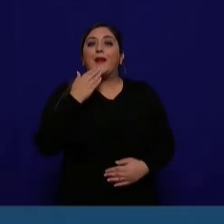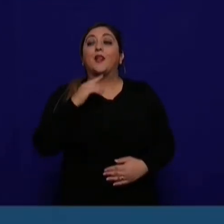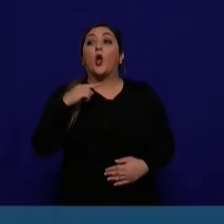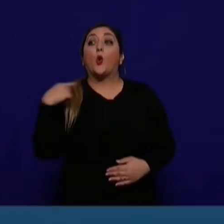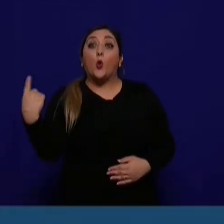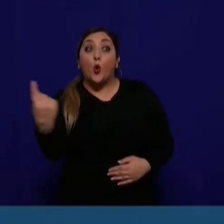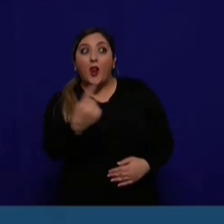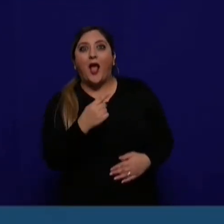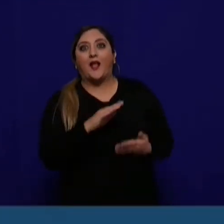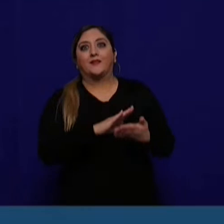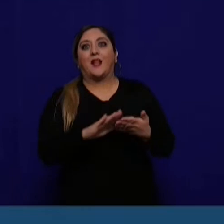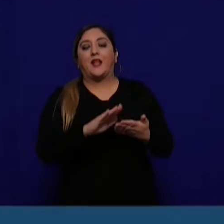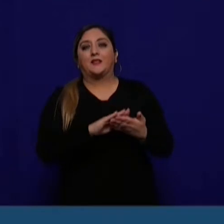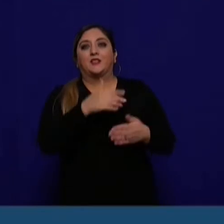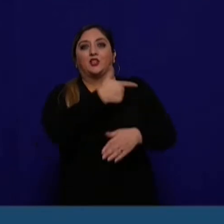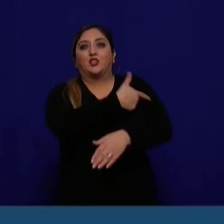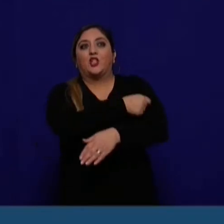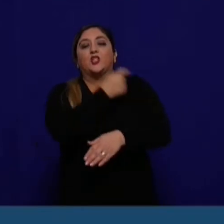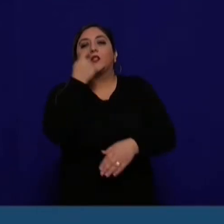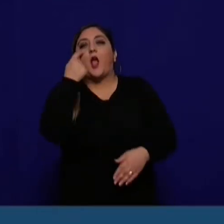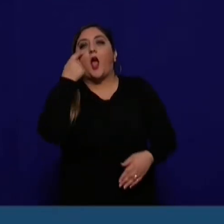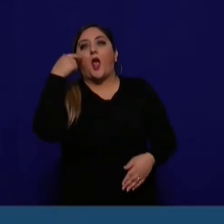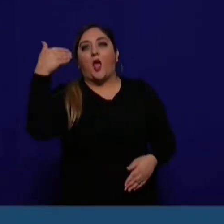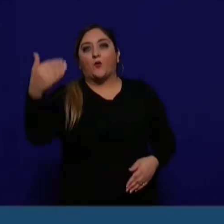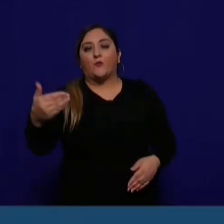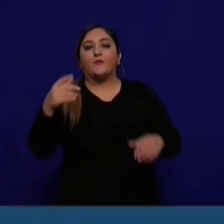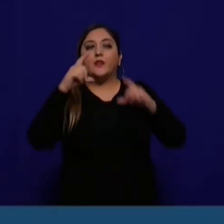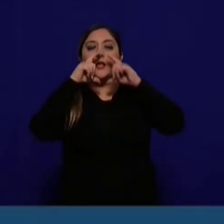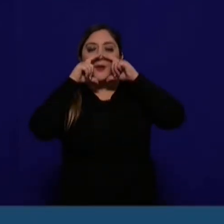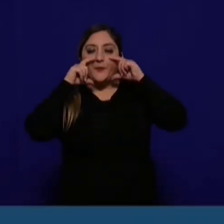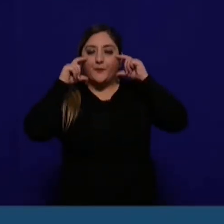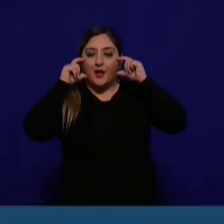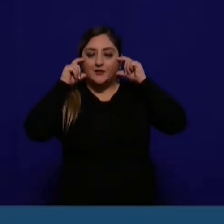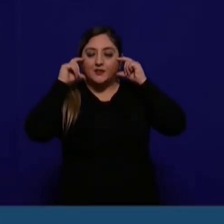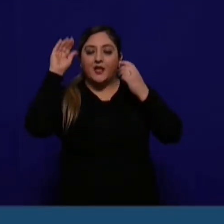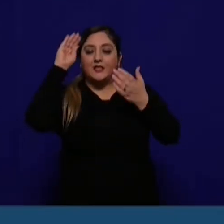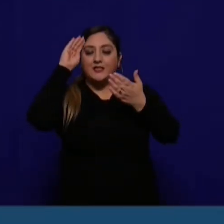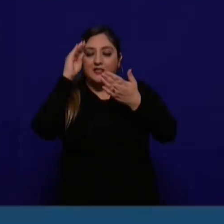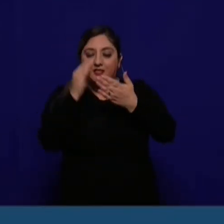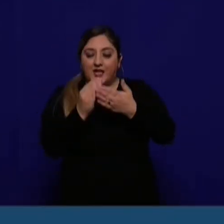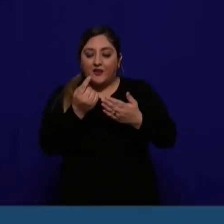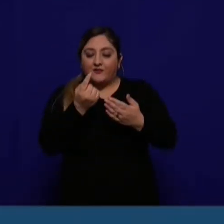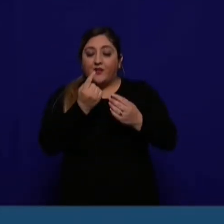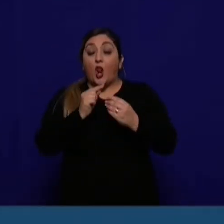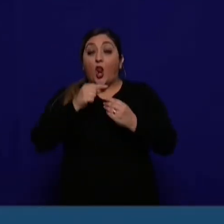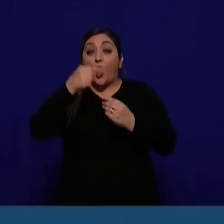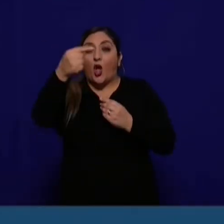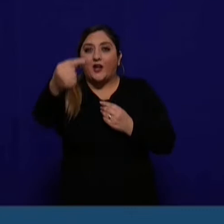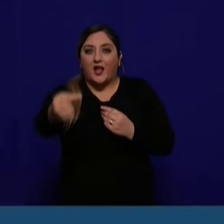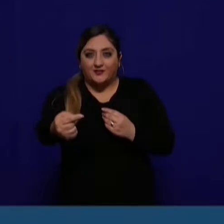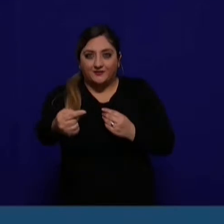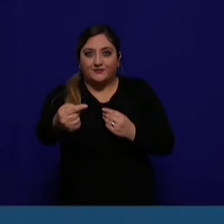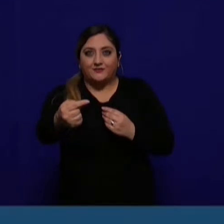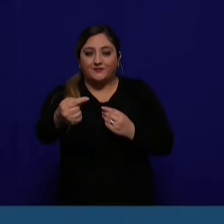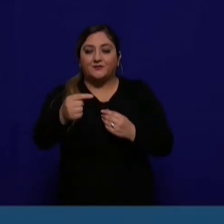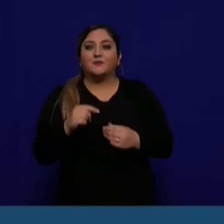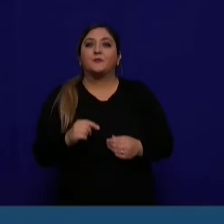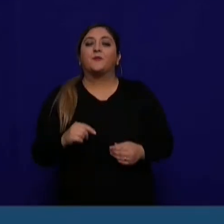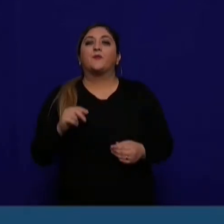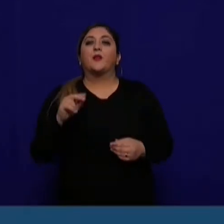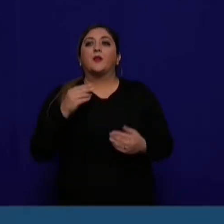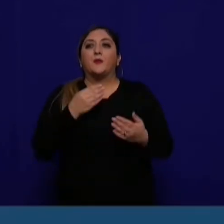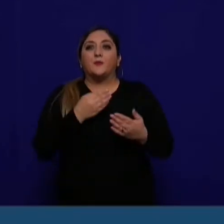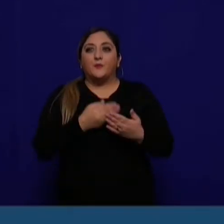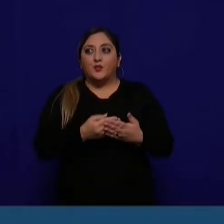ukoll. Għax ftakar li jekk inti meta qegħdin nilbsu din il-maskla aħna nkun qegħdin nipproteġu lil persuni oħrajn li huma ikunu